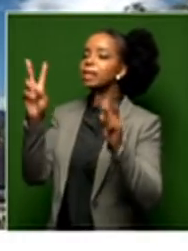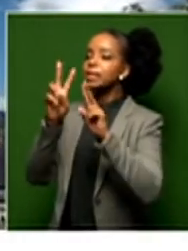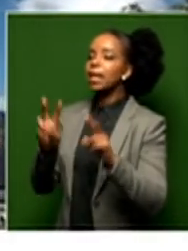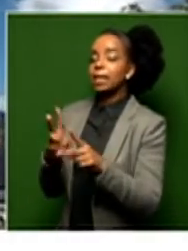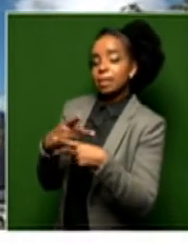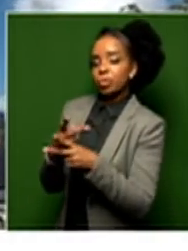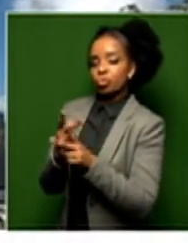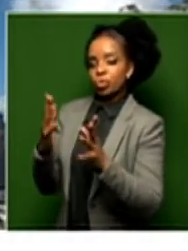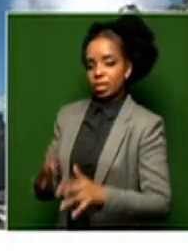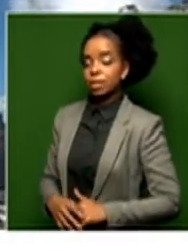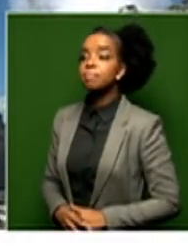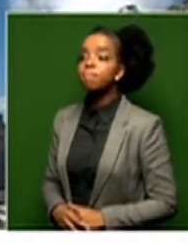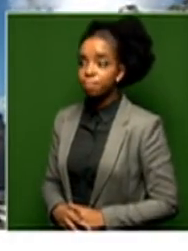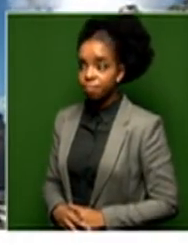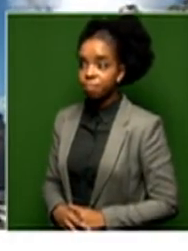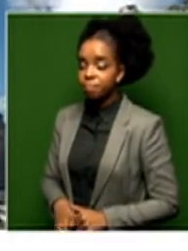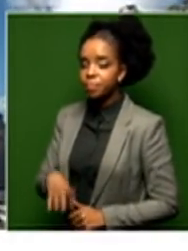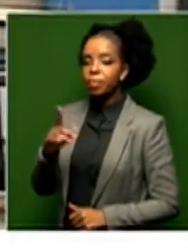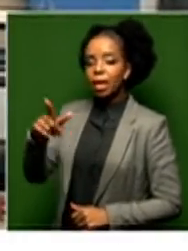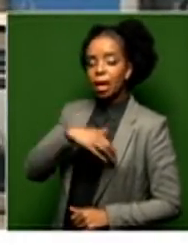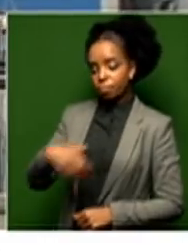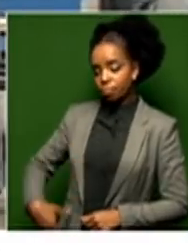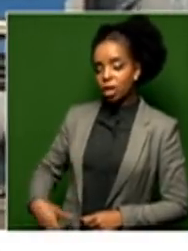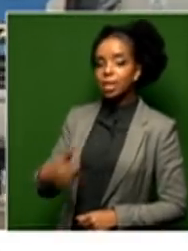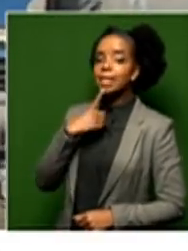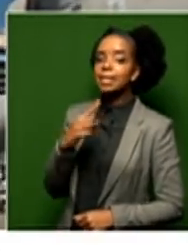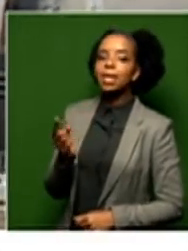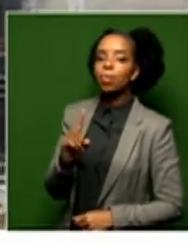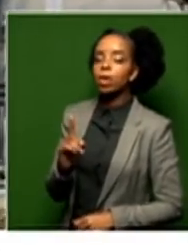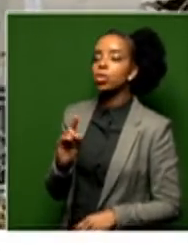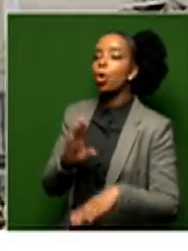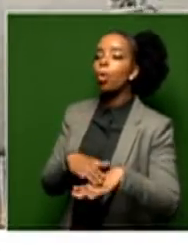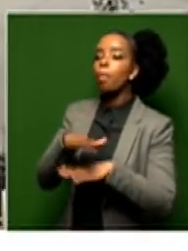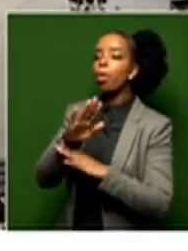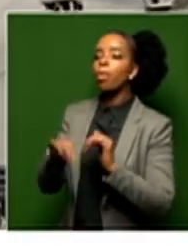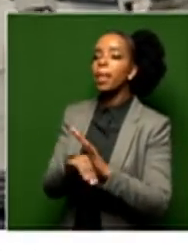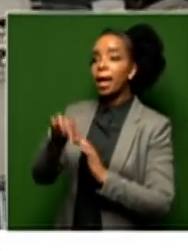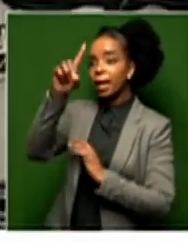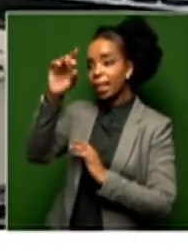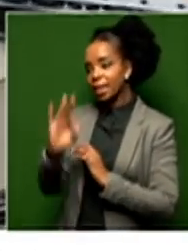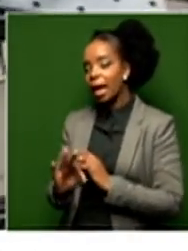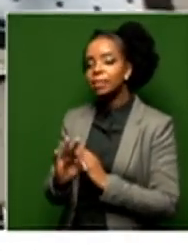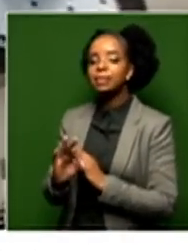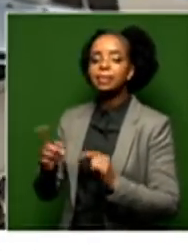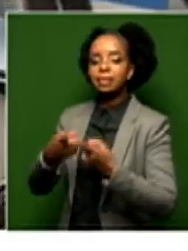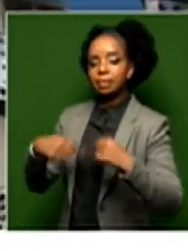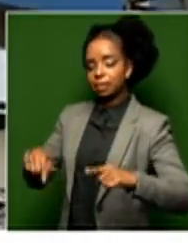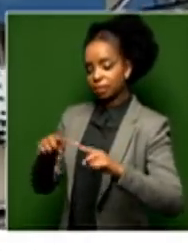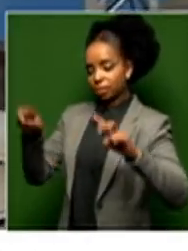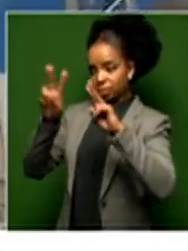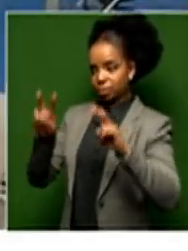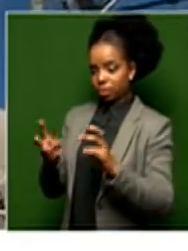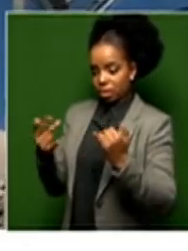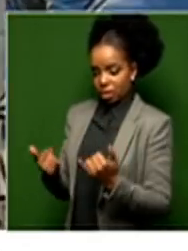about amounts to, as you say, more than a third of our current energy capacity, and this will go out to